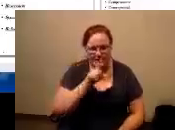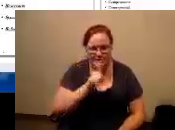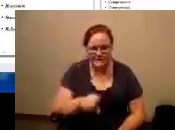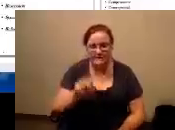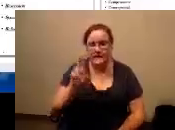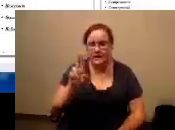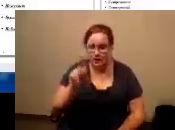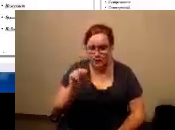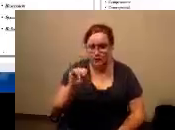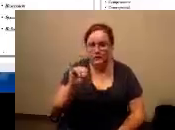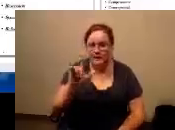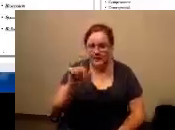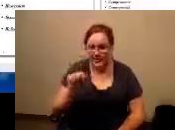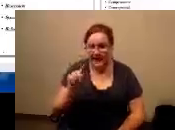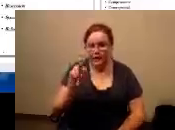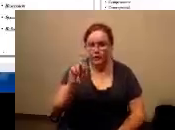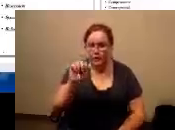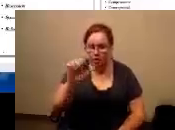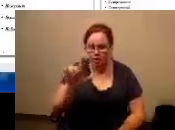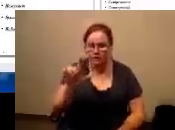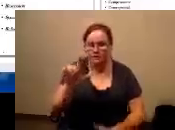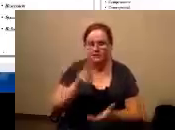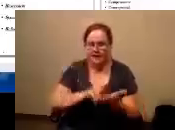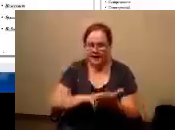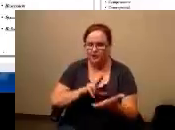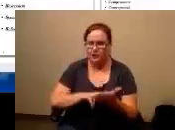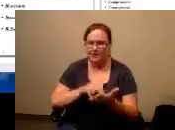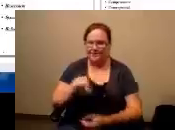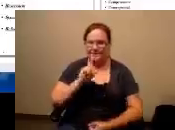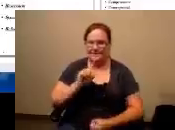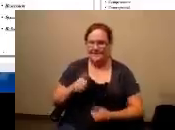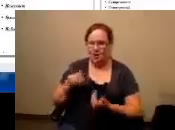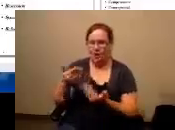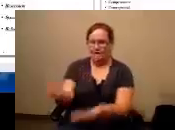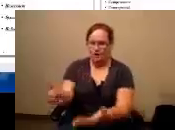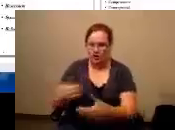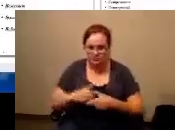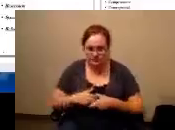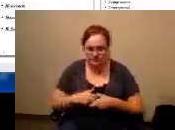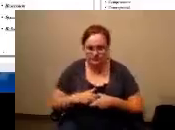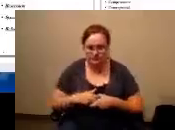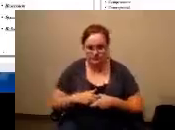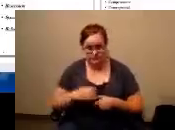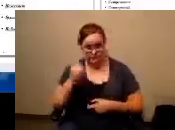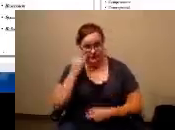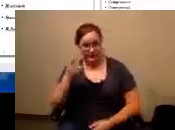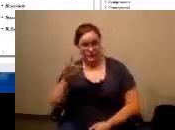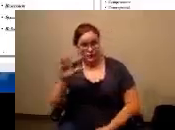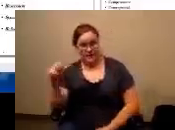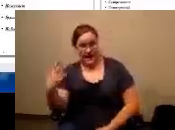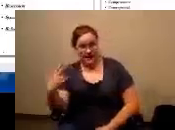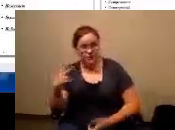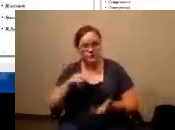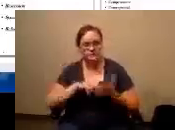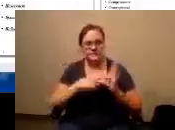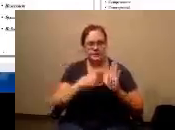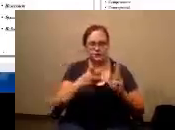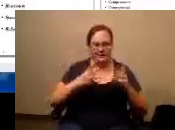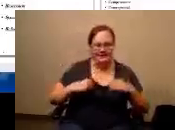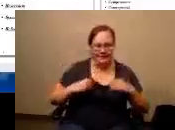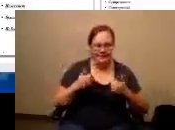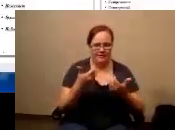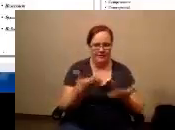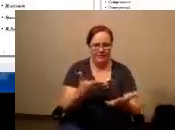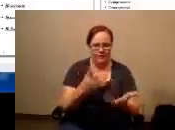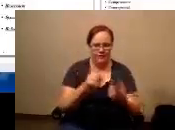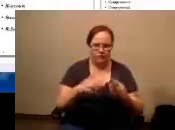unilateral contract. It's an offer. The unilateral nature is if you cash this check, you just accepted an offer to settle